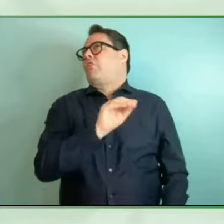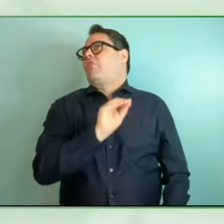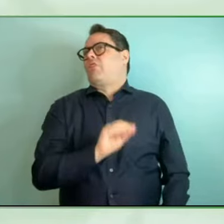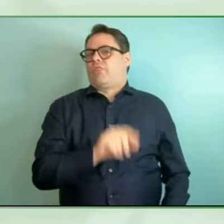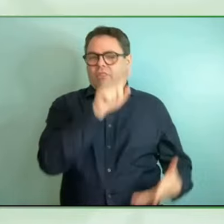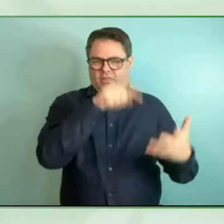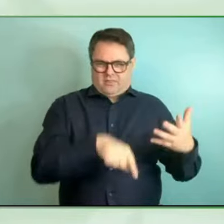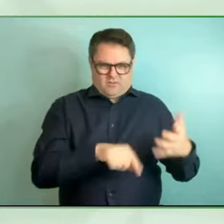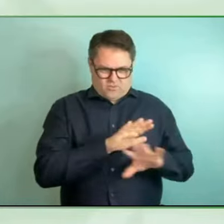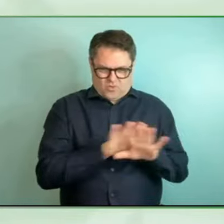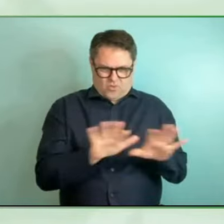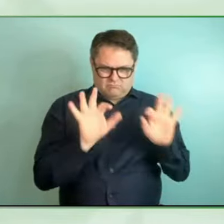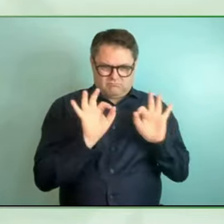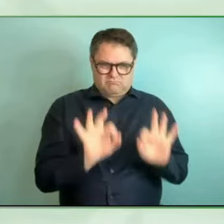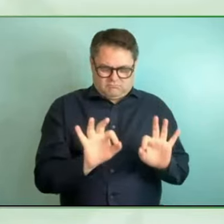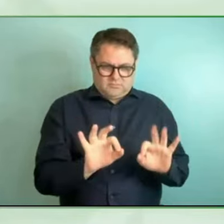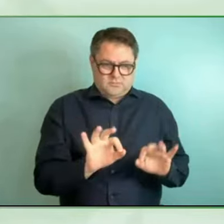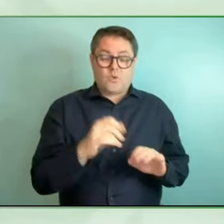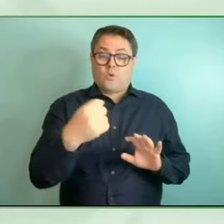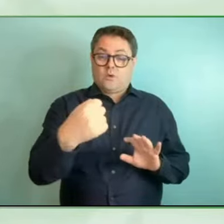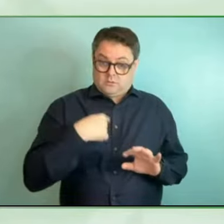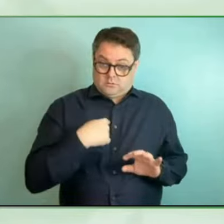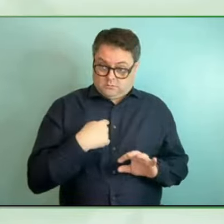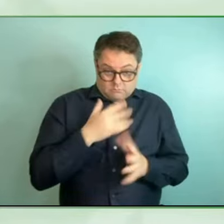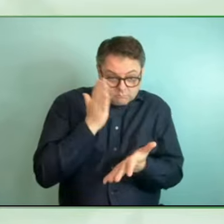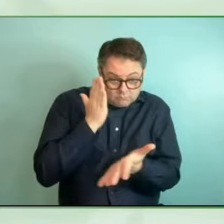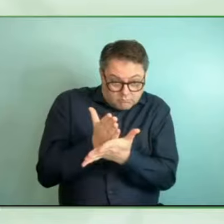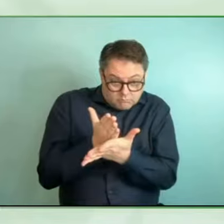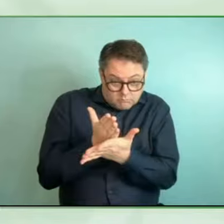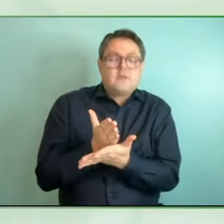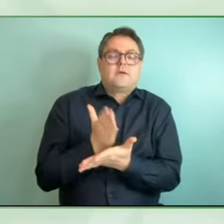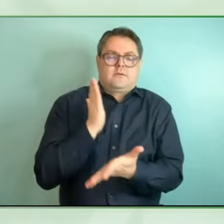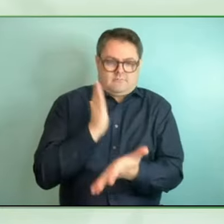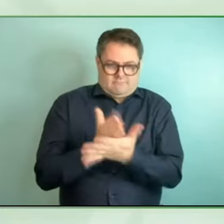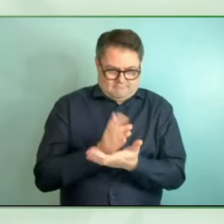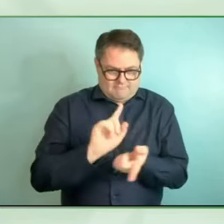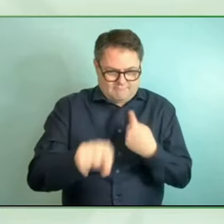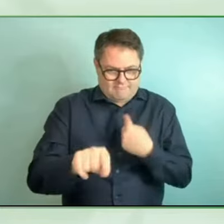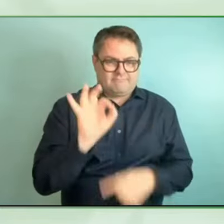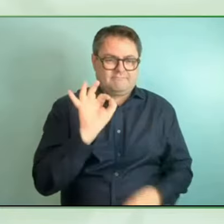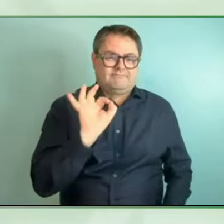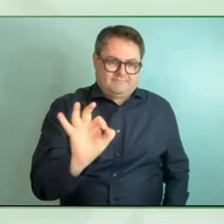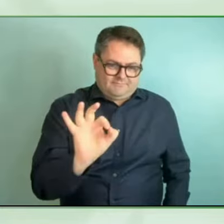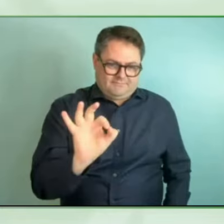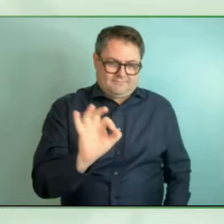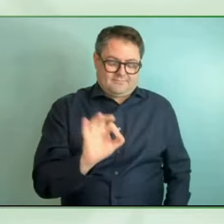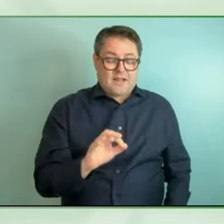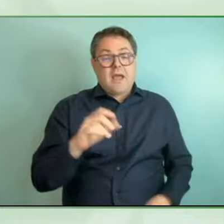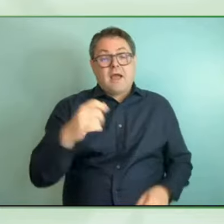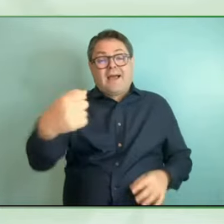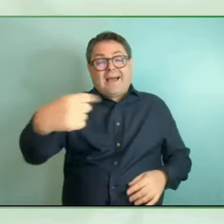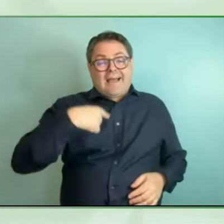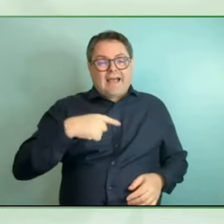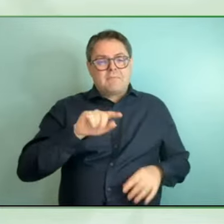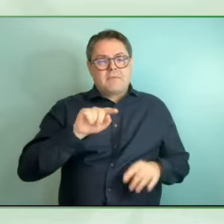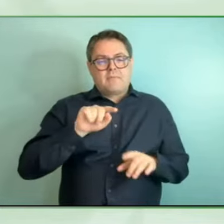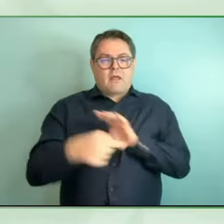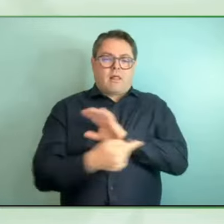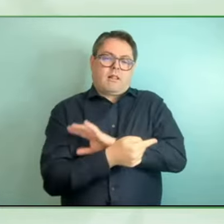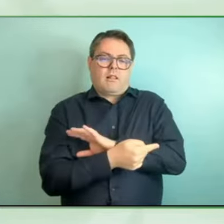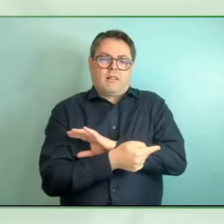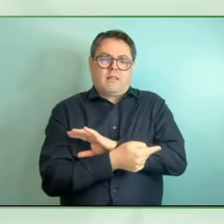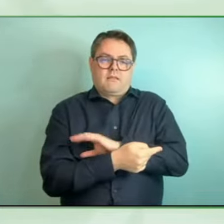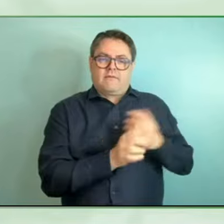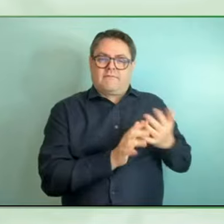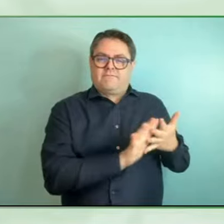spam, etc. So, yeah. You have to check in your spam folder. Sometimes it goes into spam. And if you really